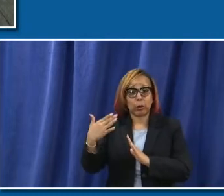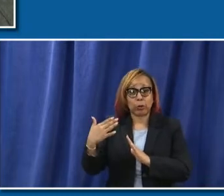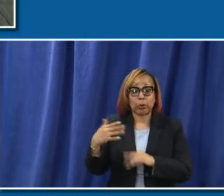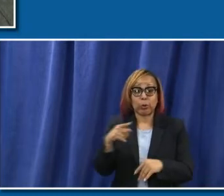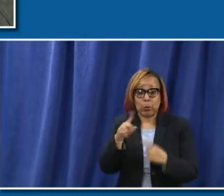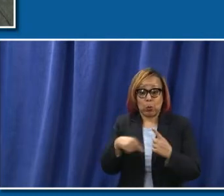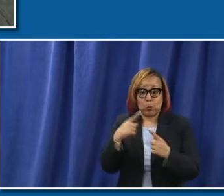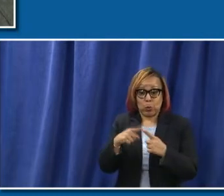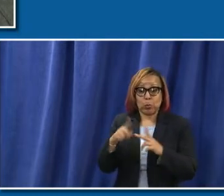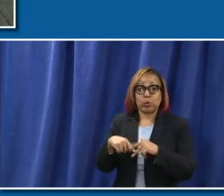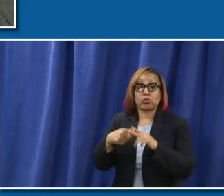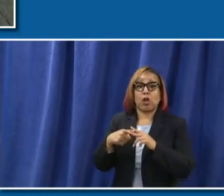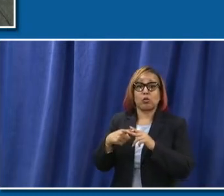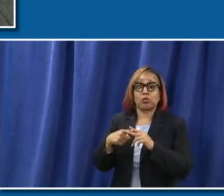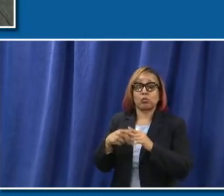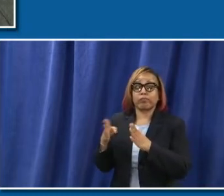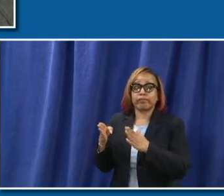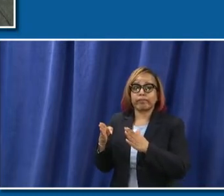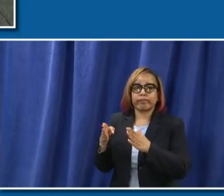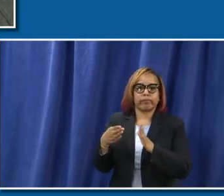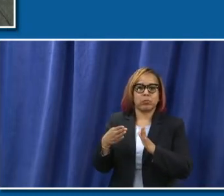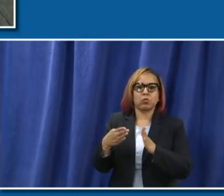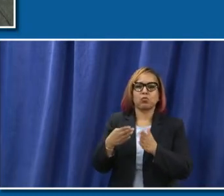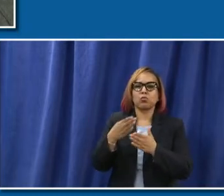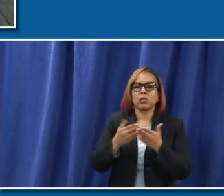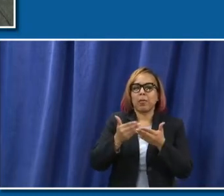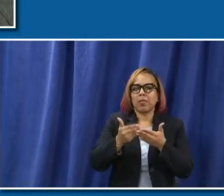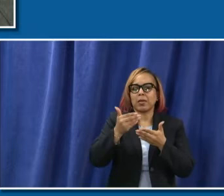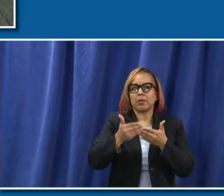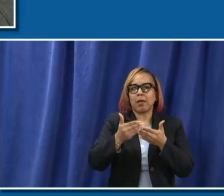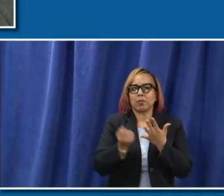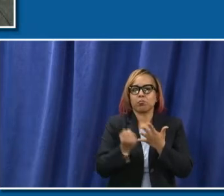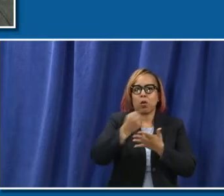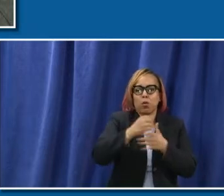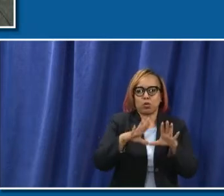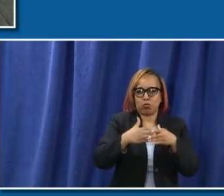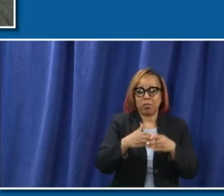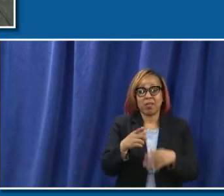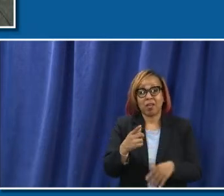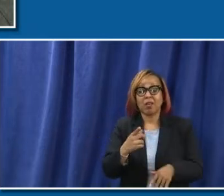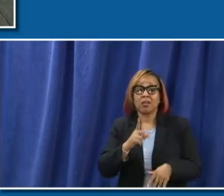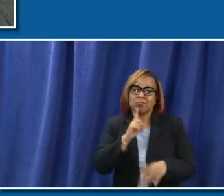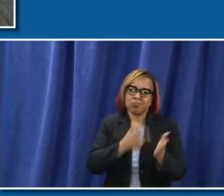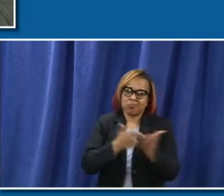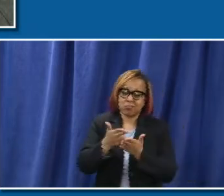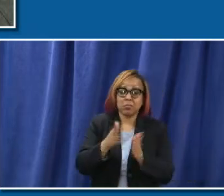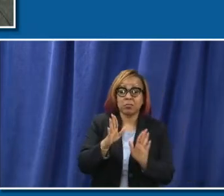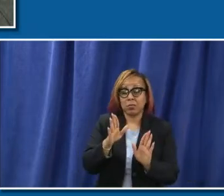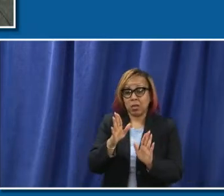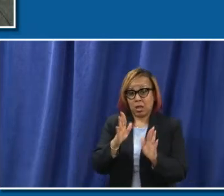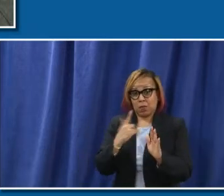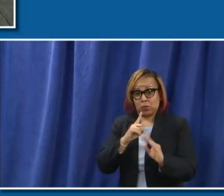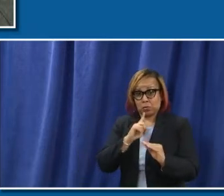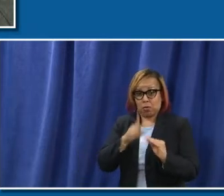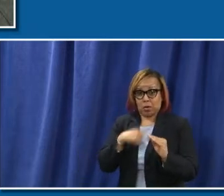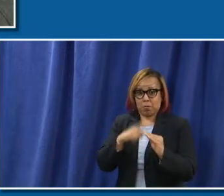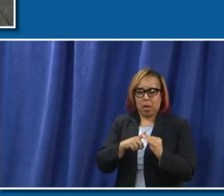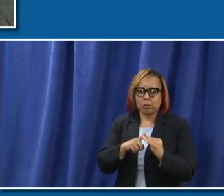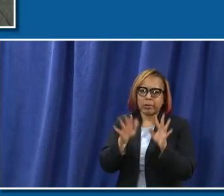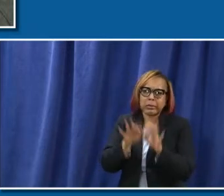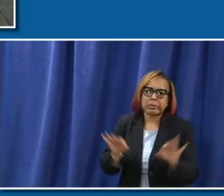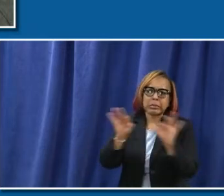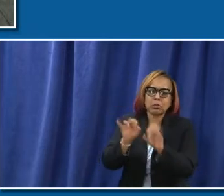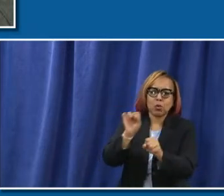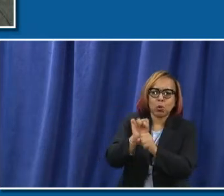quarter is when we will start to expand out to some of those next priority groups. I think realistically, especially if we're talking essential